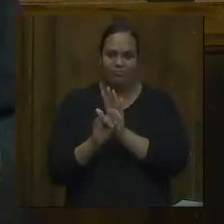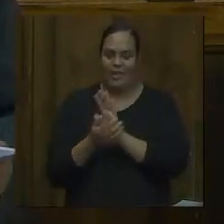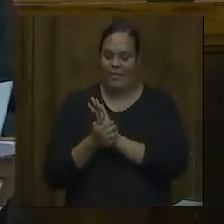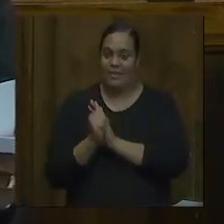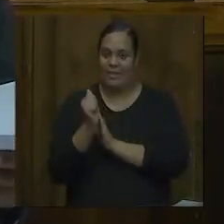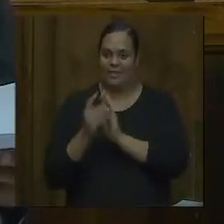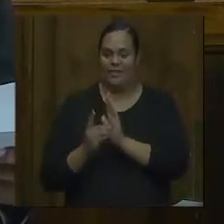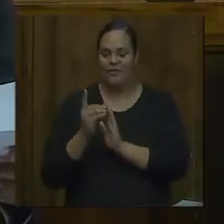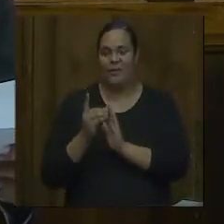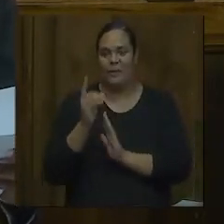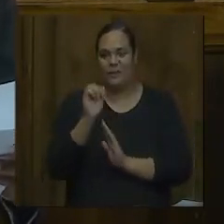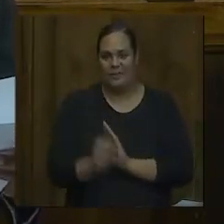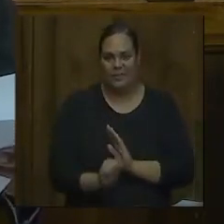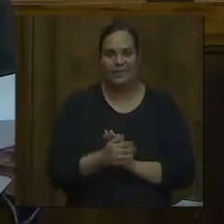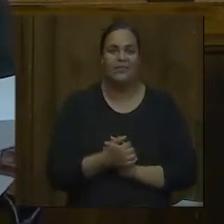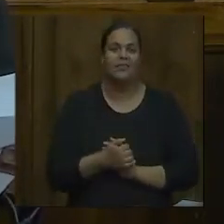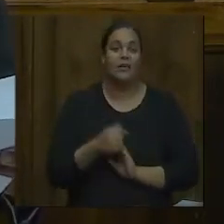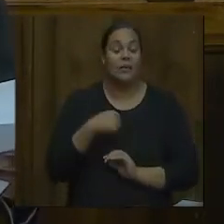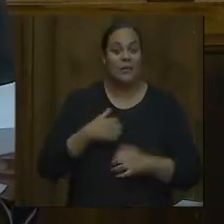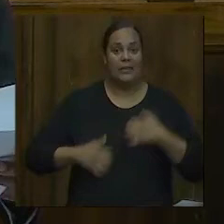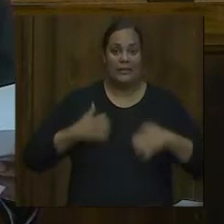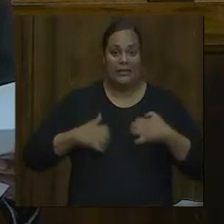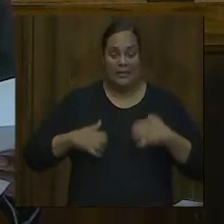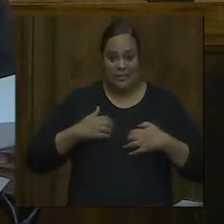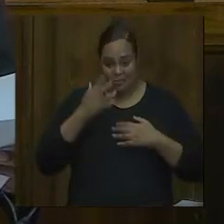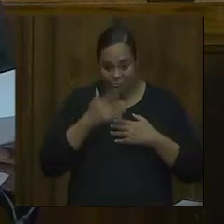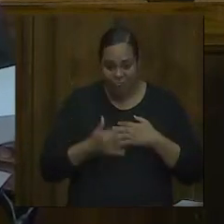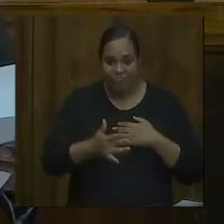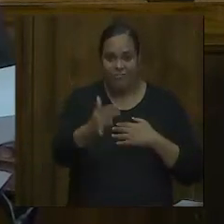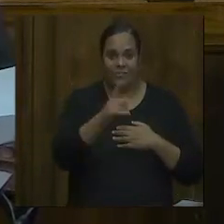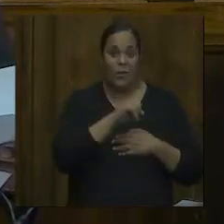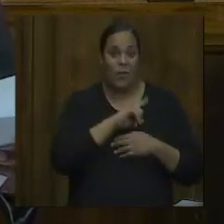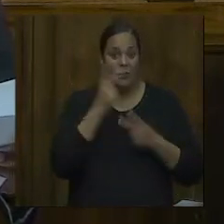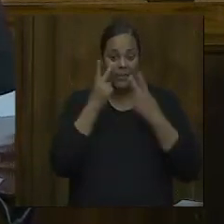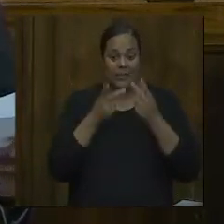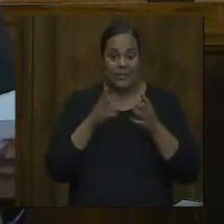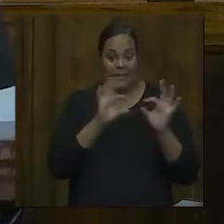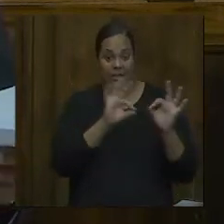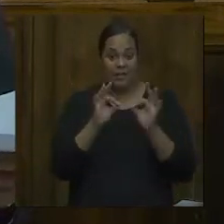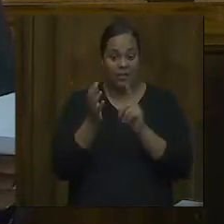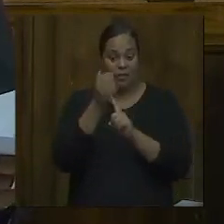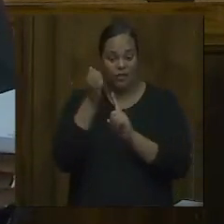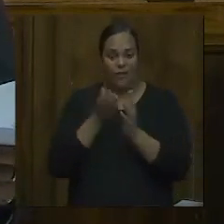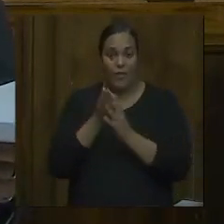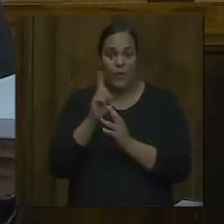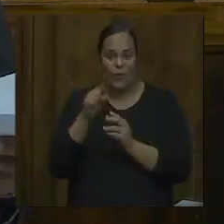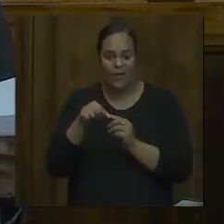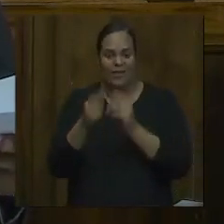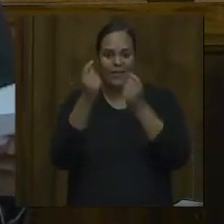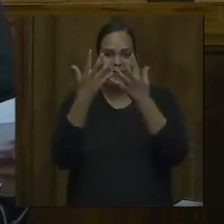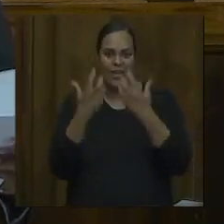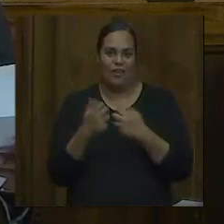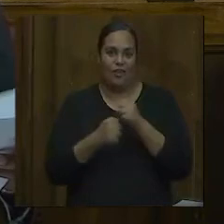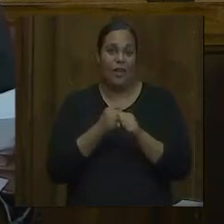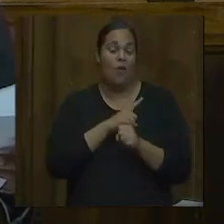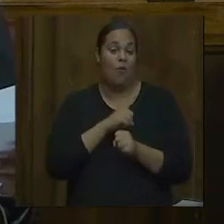skills development. I look forward to seeing this achieved during this financial year as the